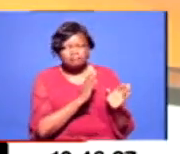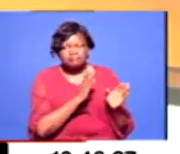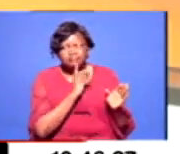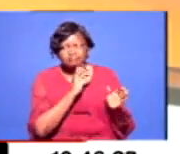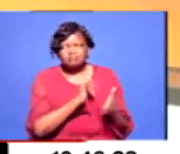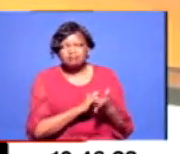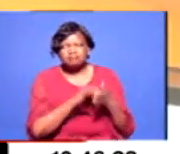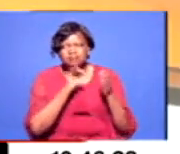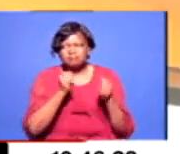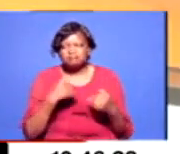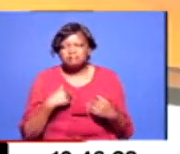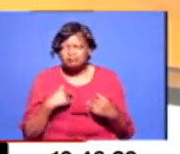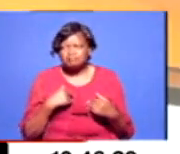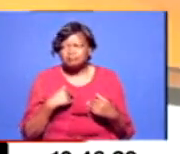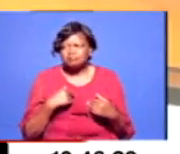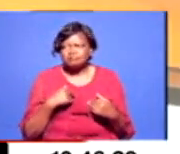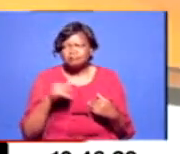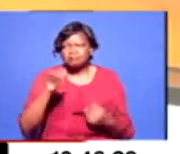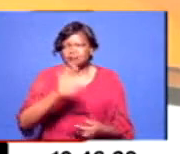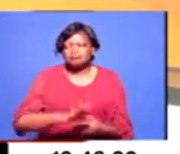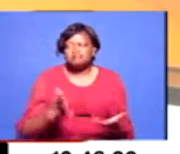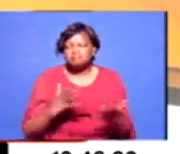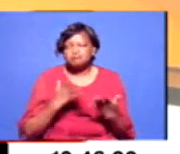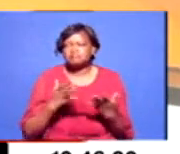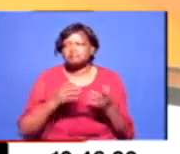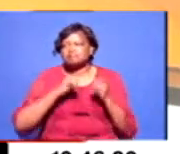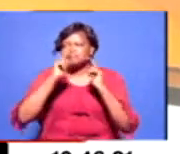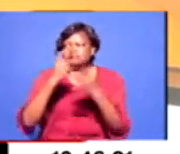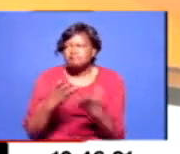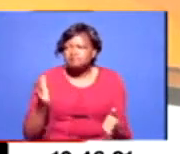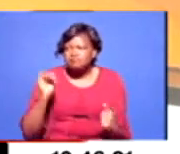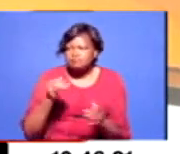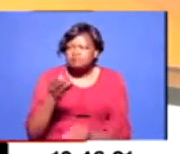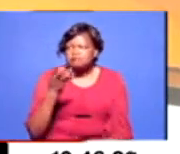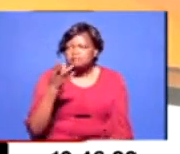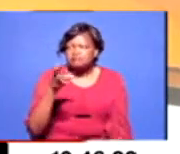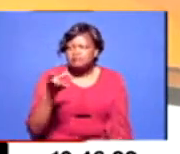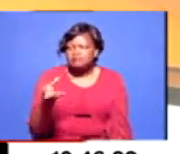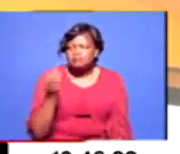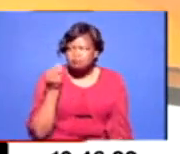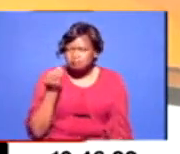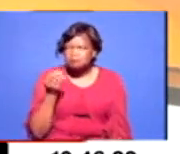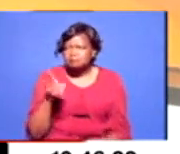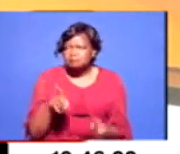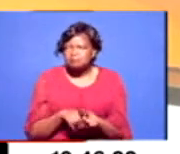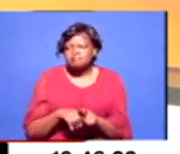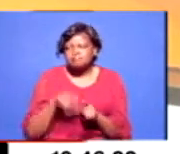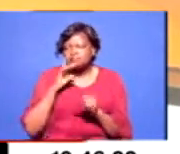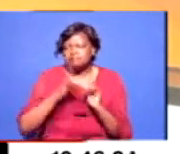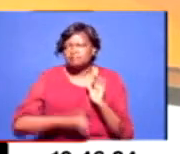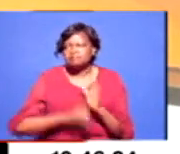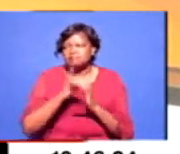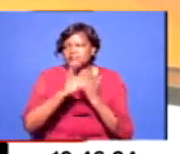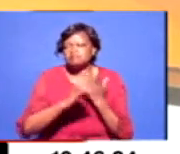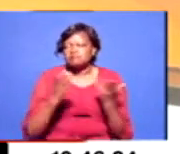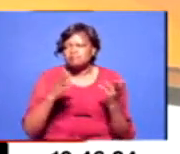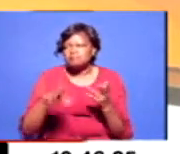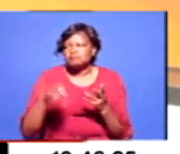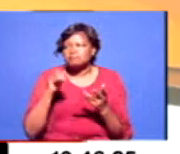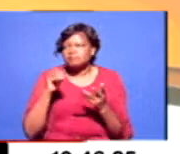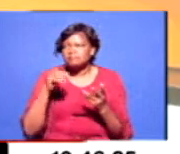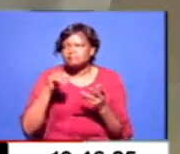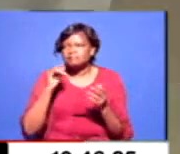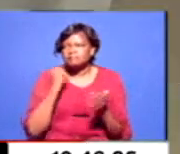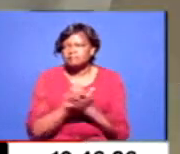have dispensers, or they know that if you go somewhere, you can just pick them up. Just like you see in the developed countries, there's somewhere you go and pick your